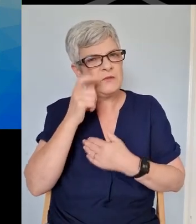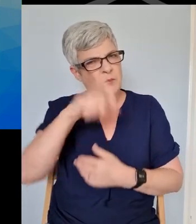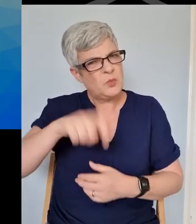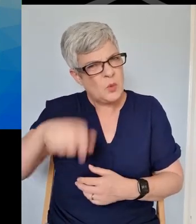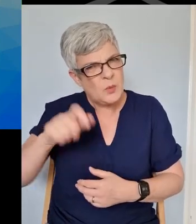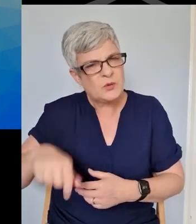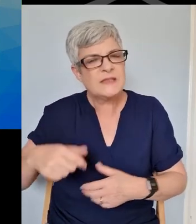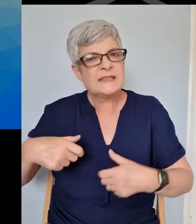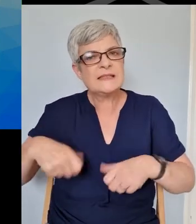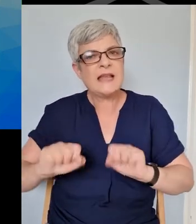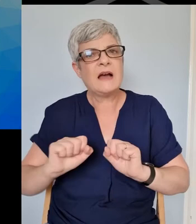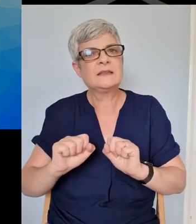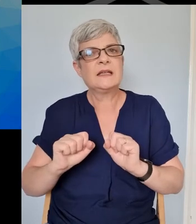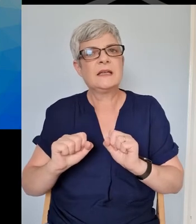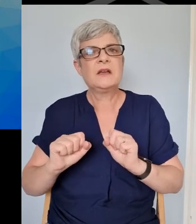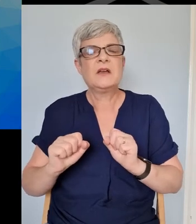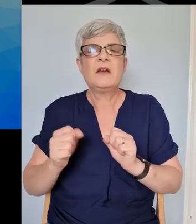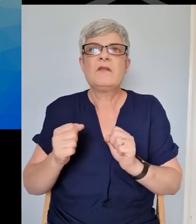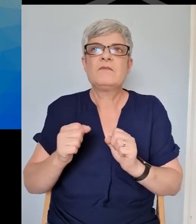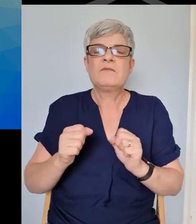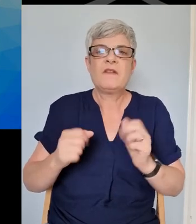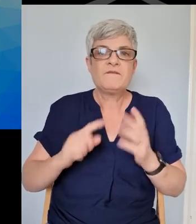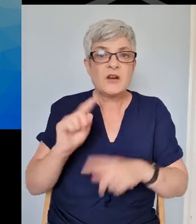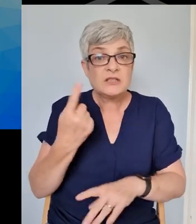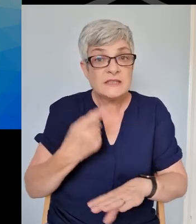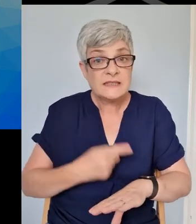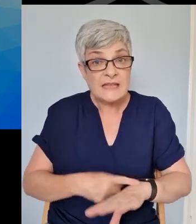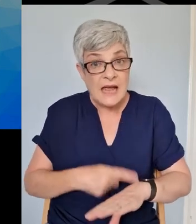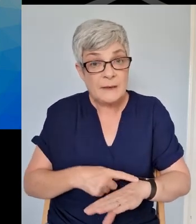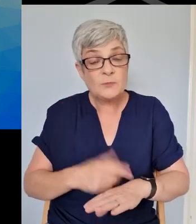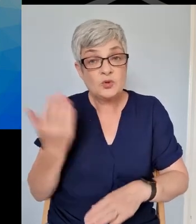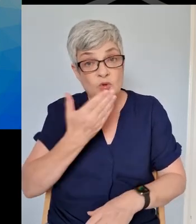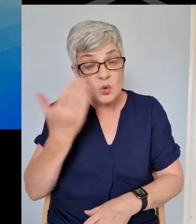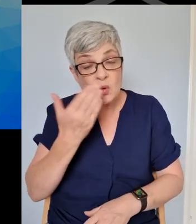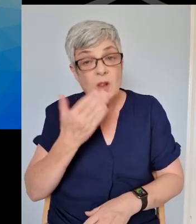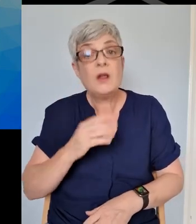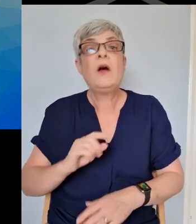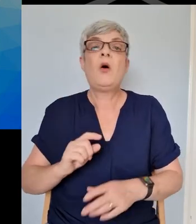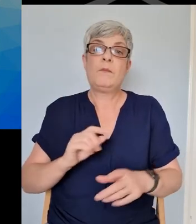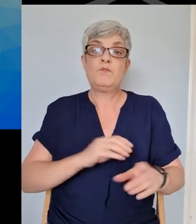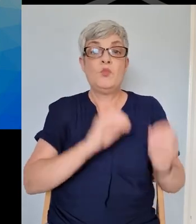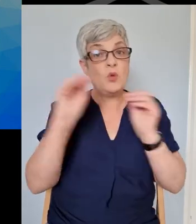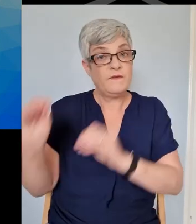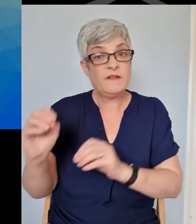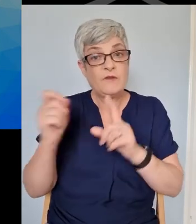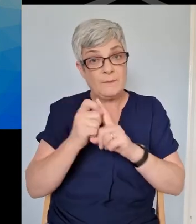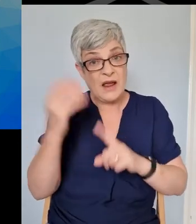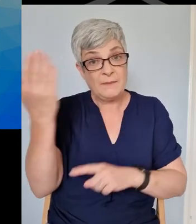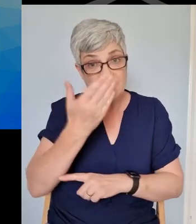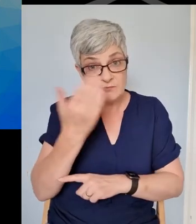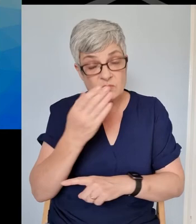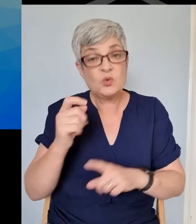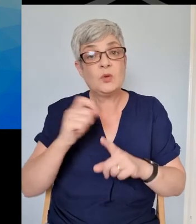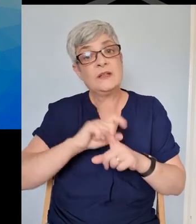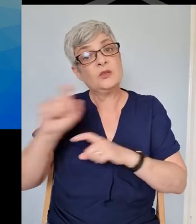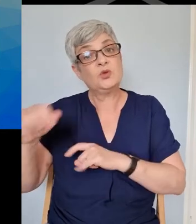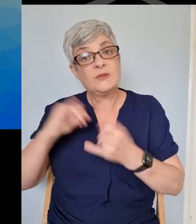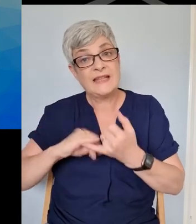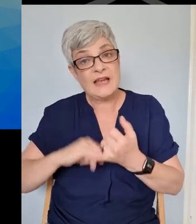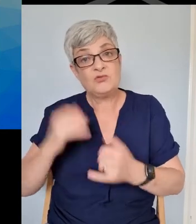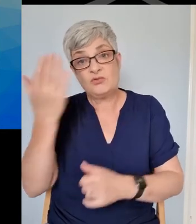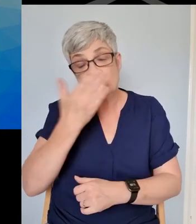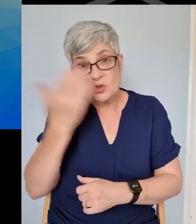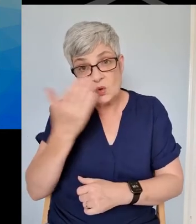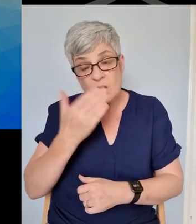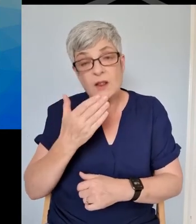from primary to secondary, or who have left school. All times where there is great change. Be with them as they move to a new phase